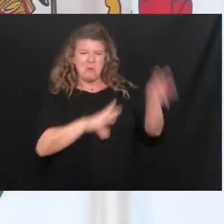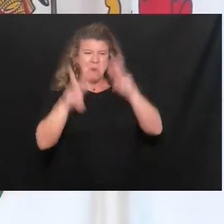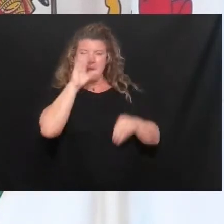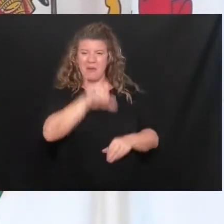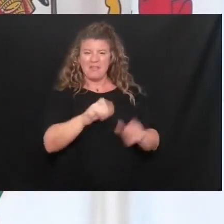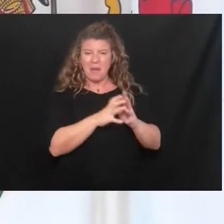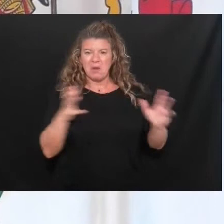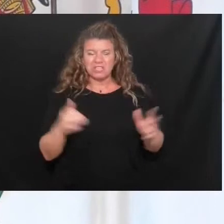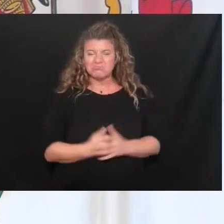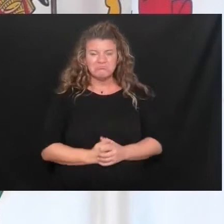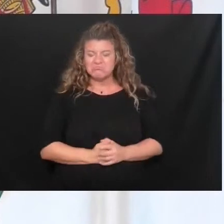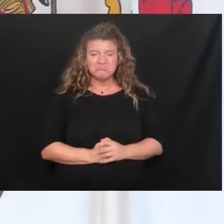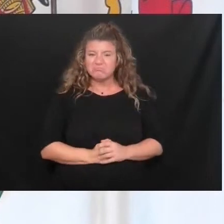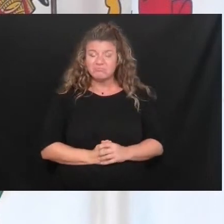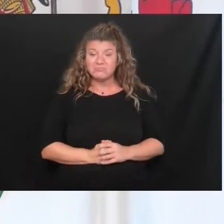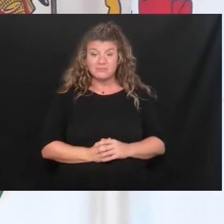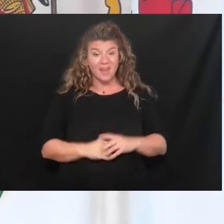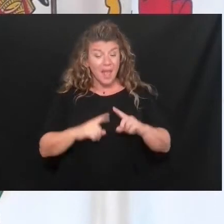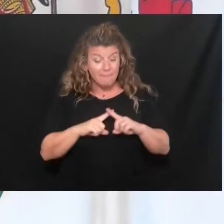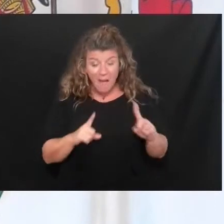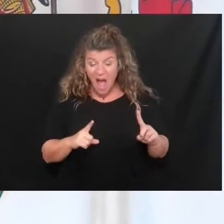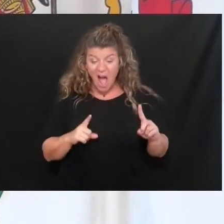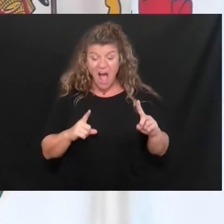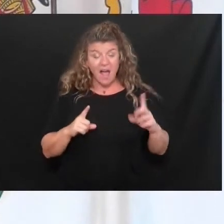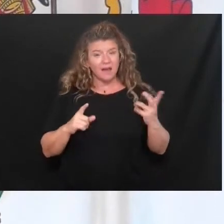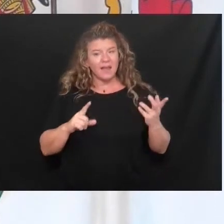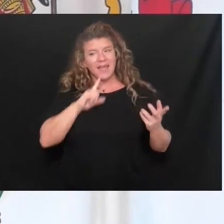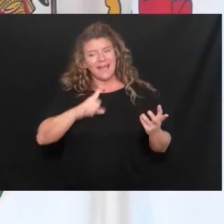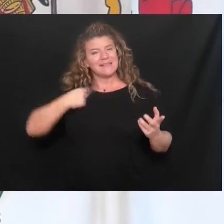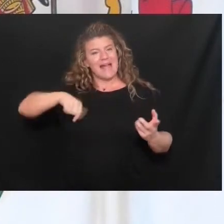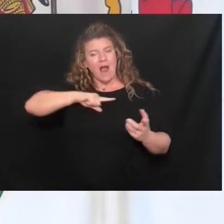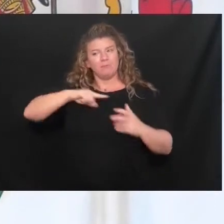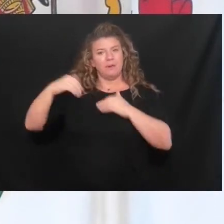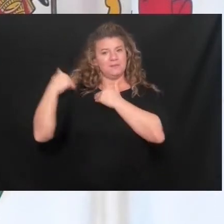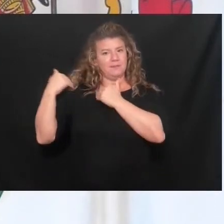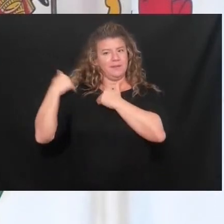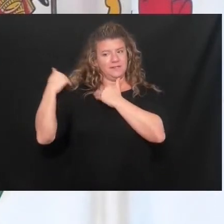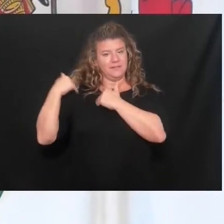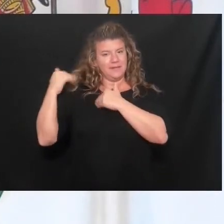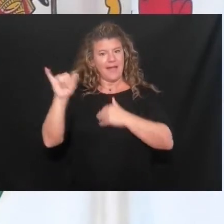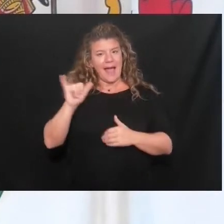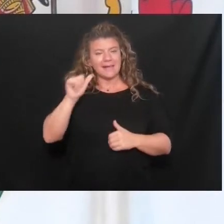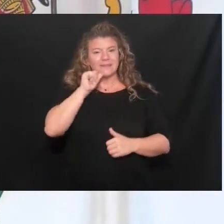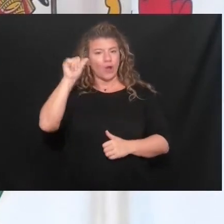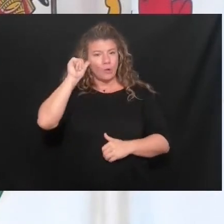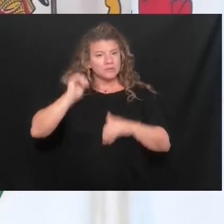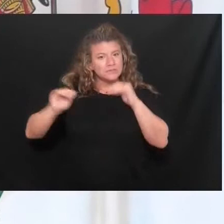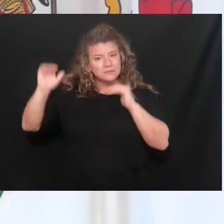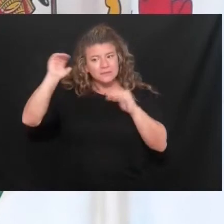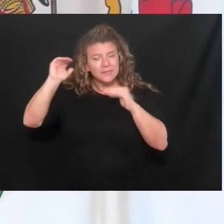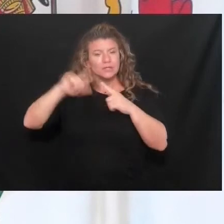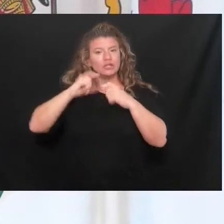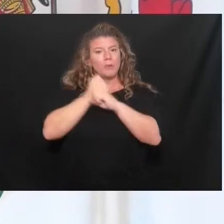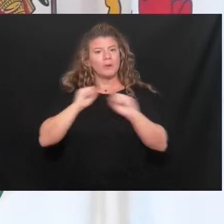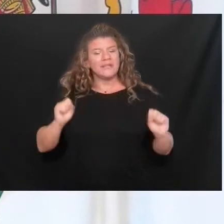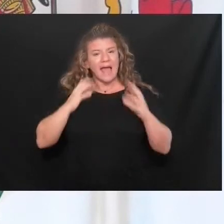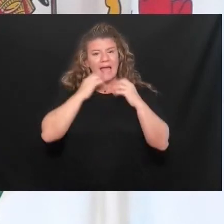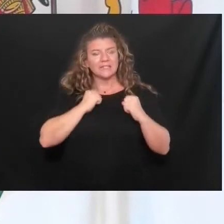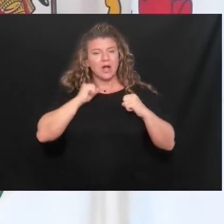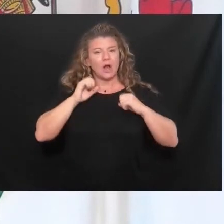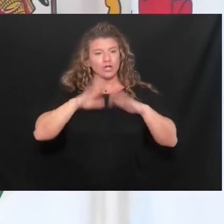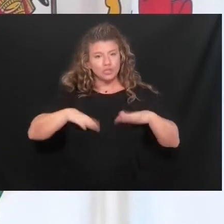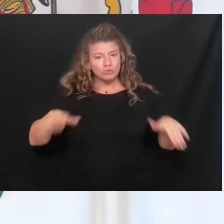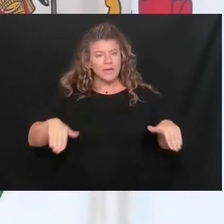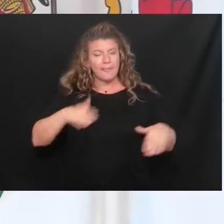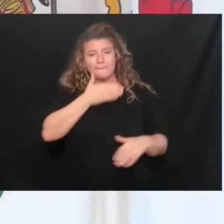this. But isn't it our responsibility as adults to protect our children